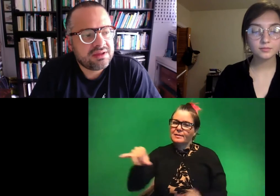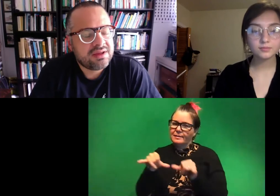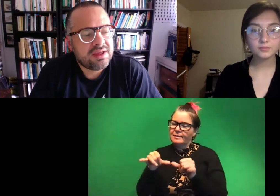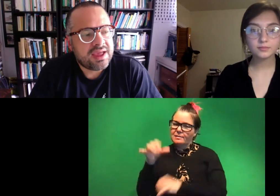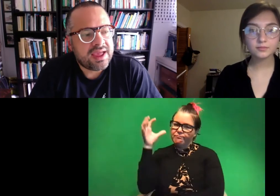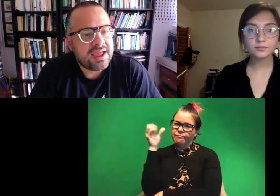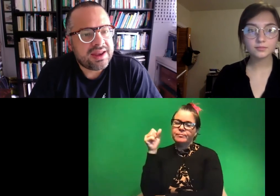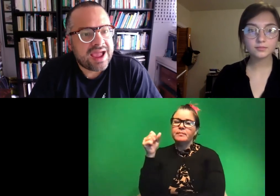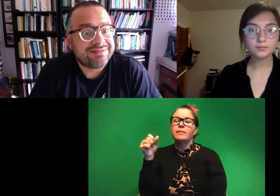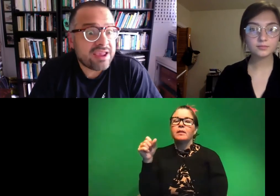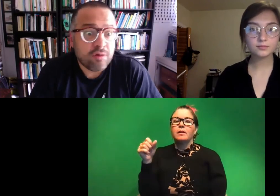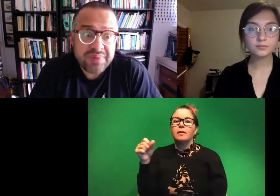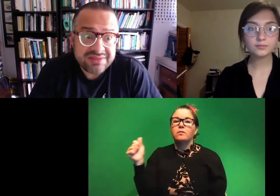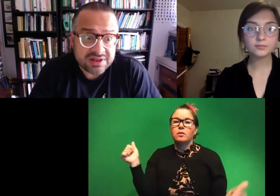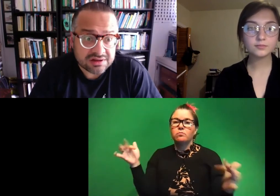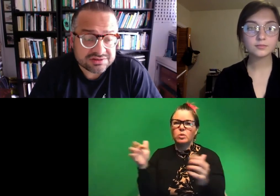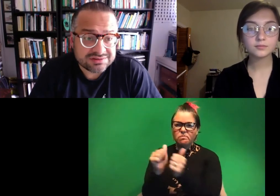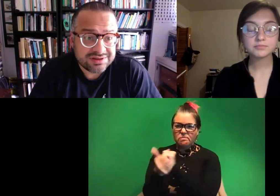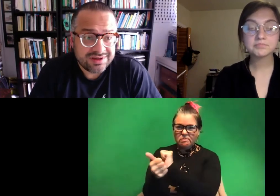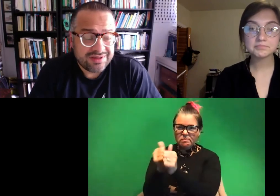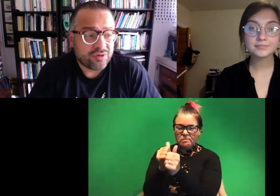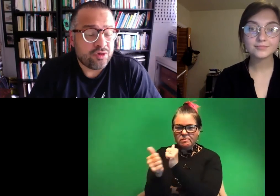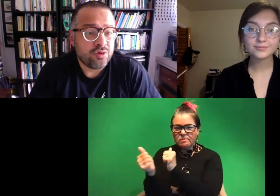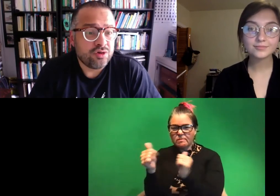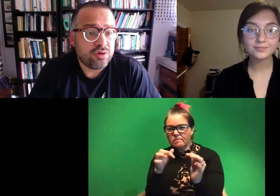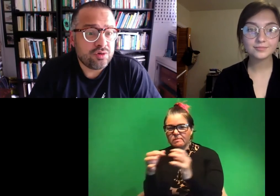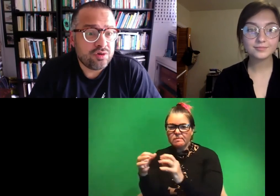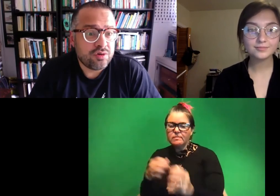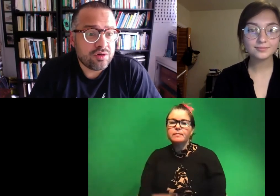Africa, and they compete a lot. So